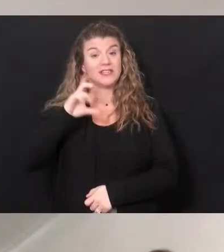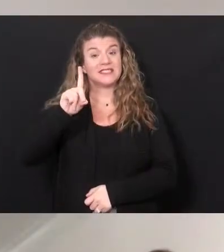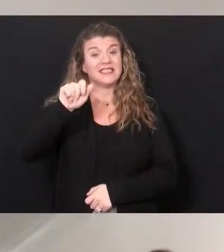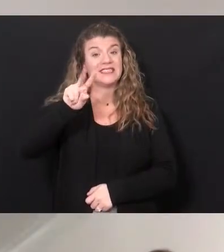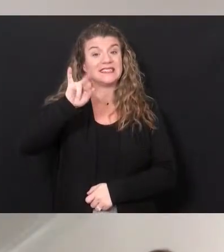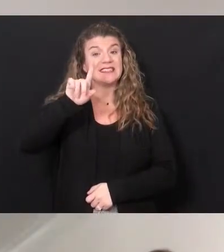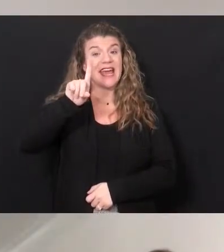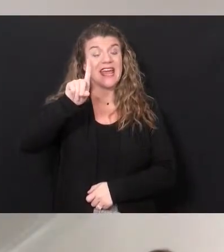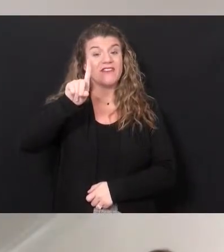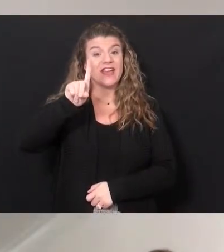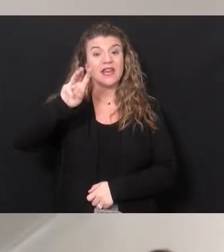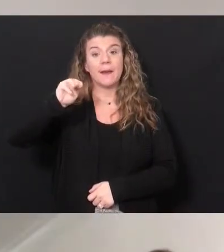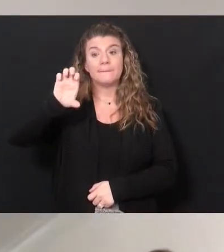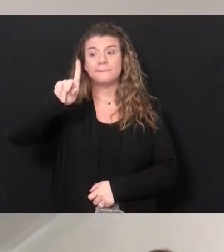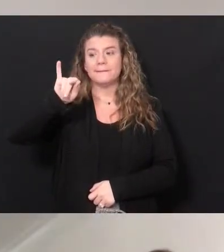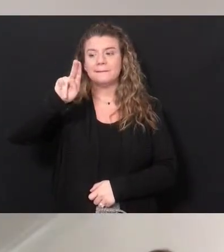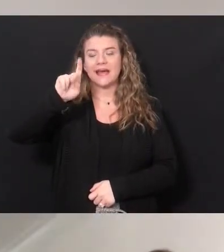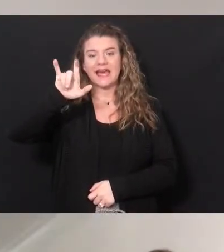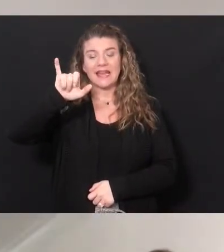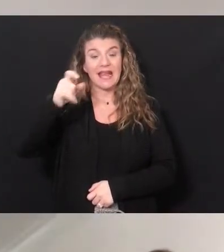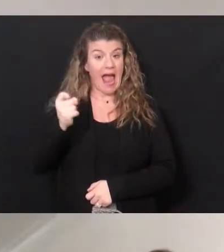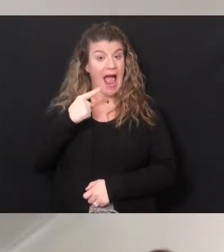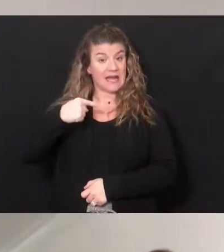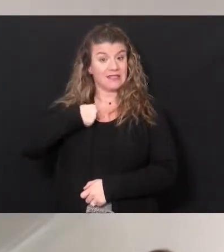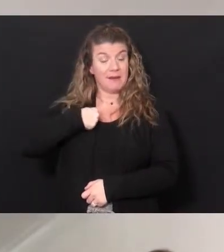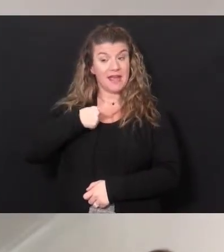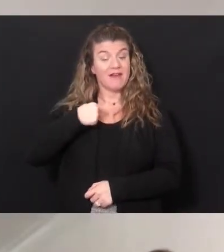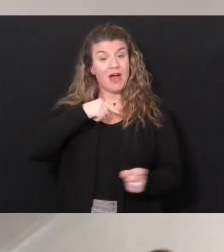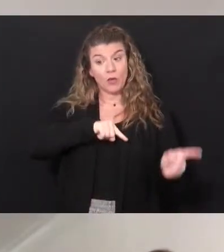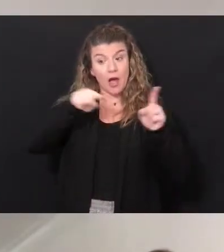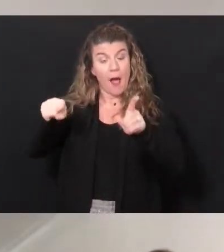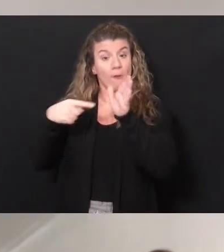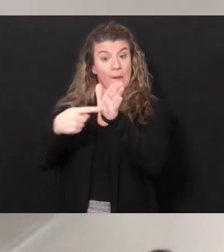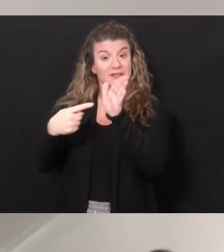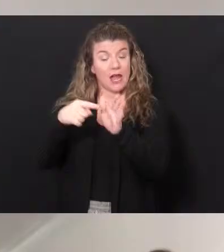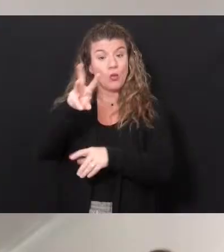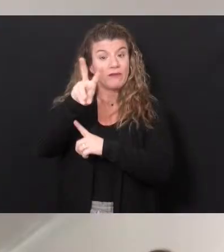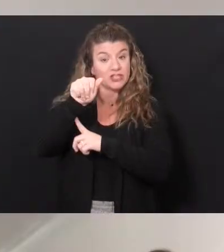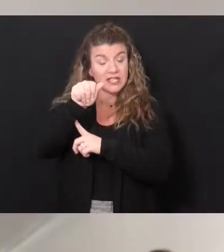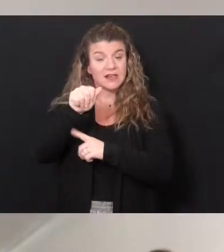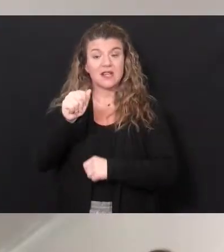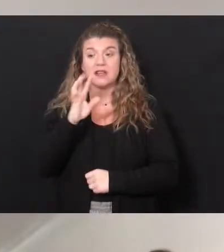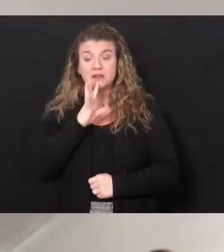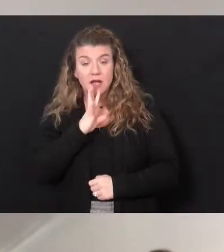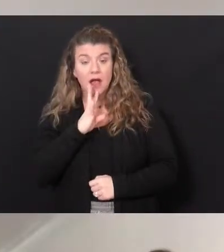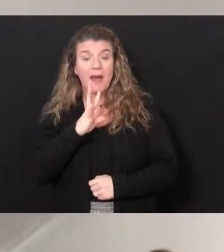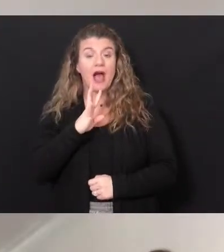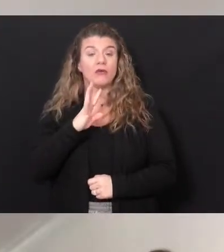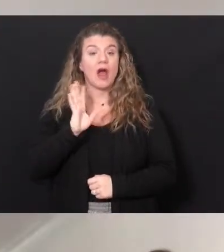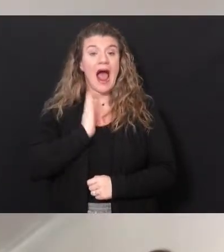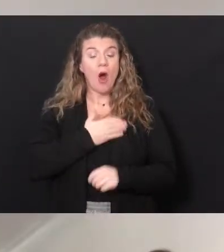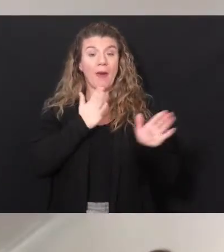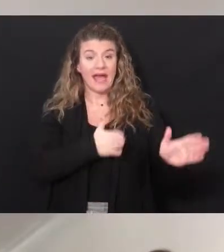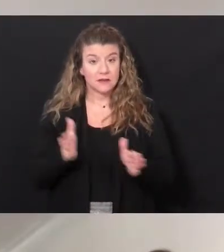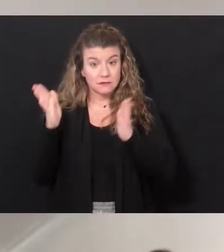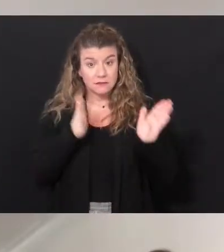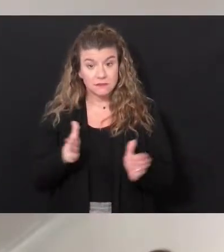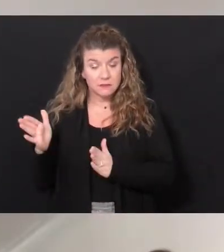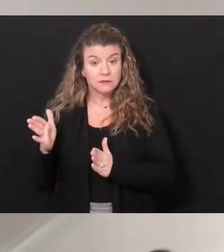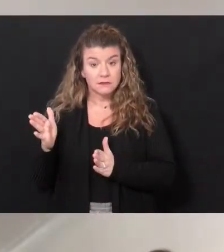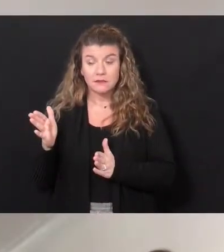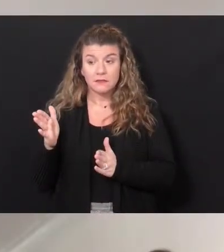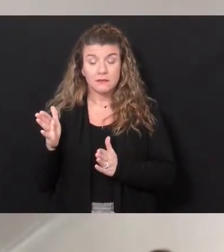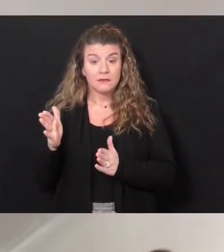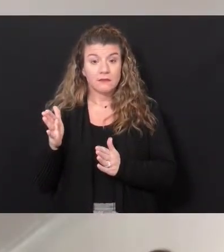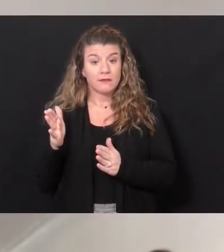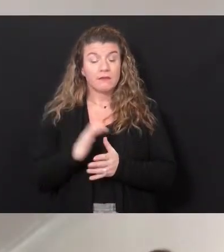McKinley asked me if I would represent West Virginia and talk about our plan, and